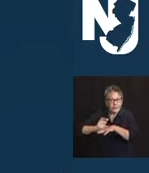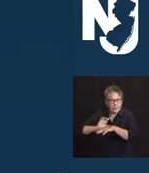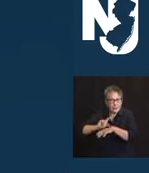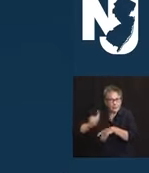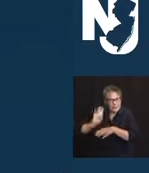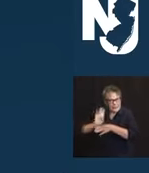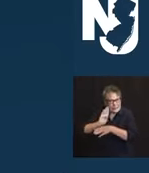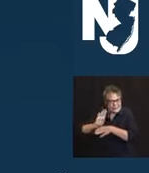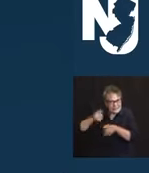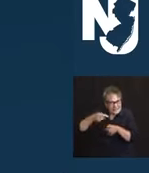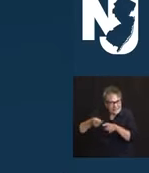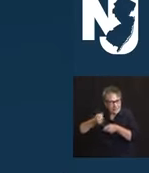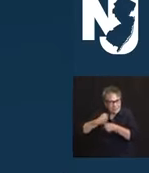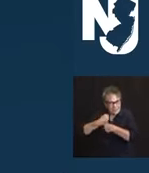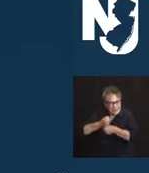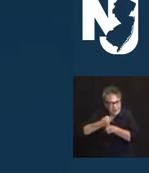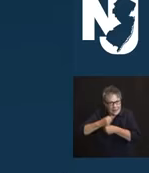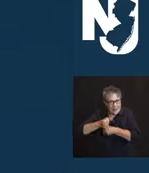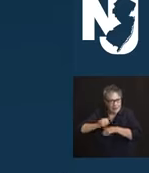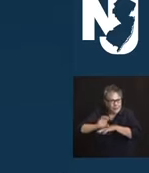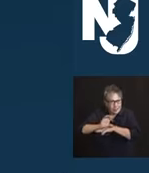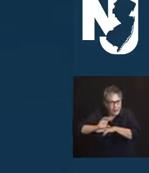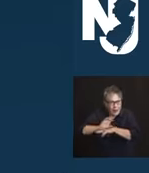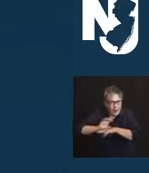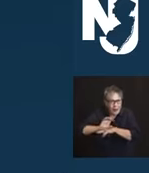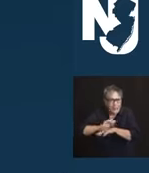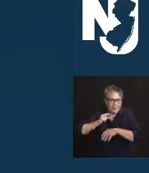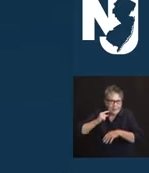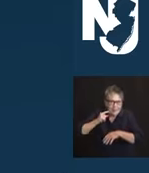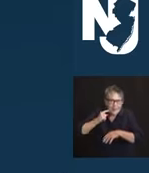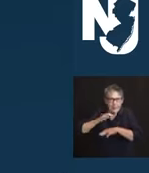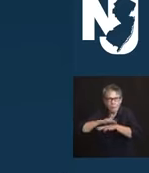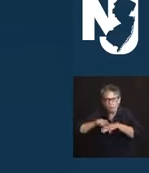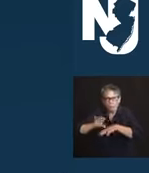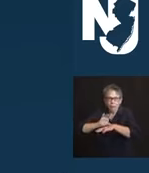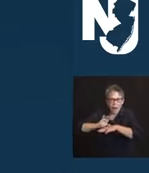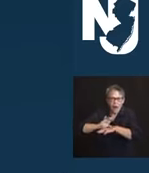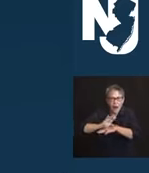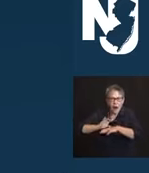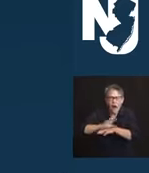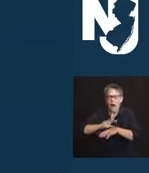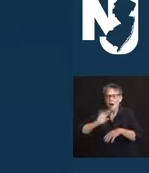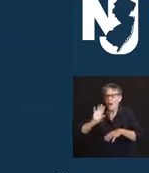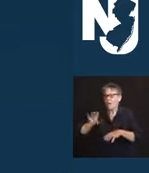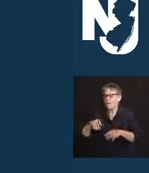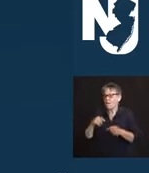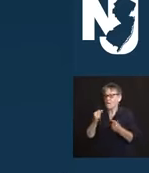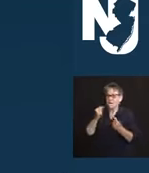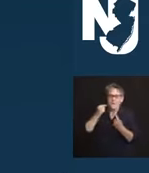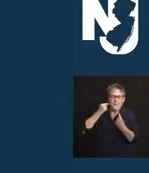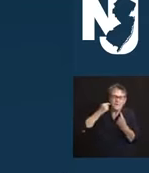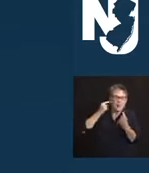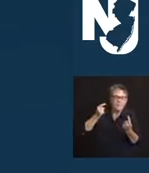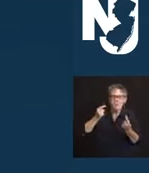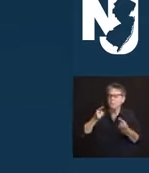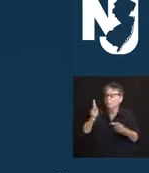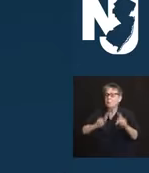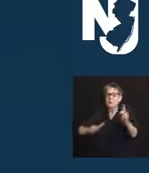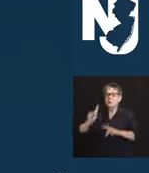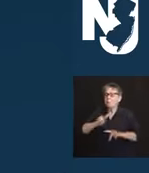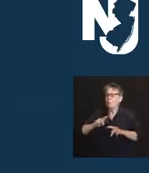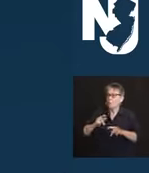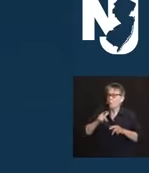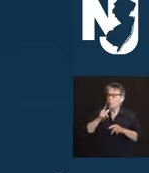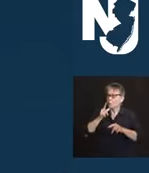talents and exceptional chocolate creations took center stage. Many customers knew her by name, but the entire mile square